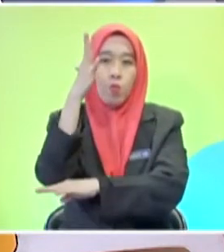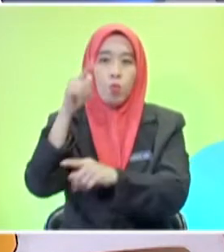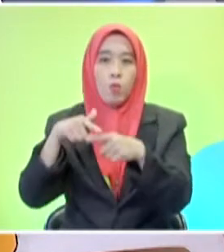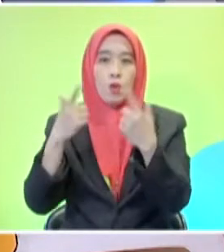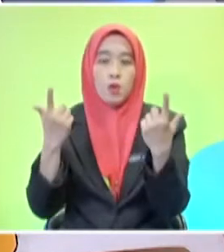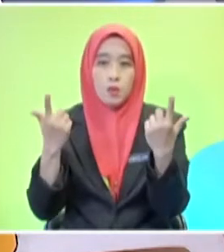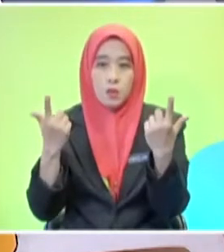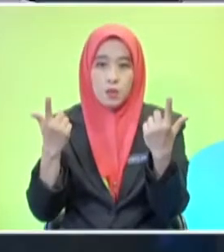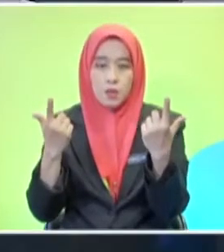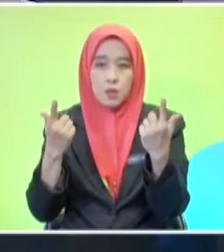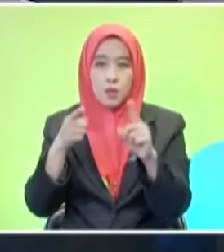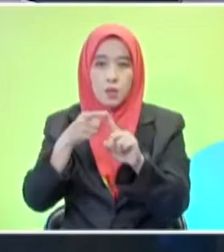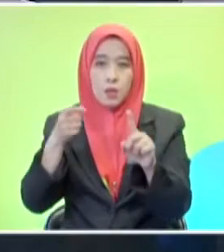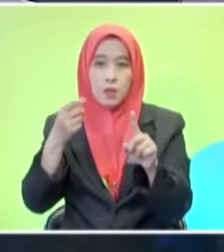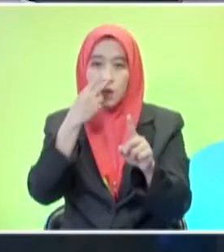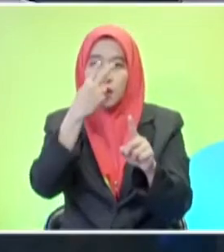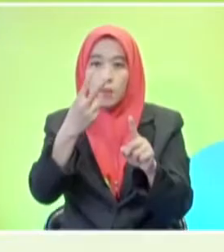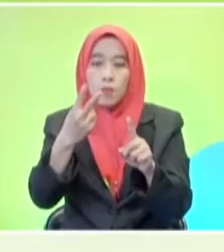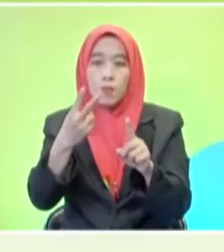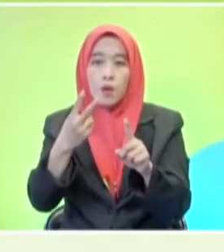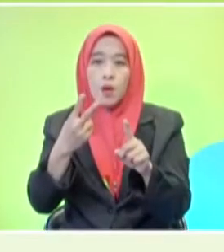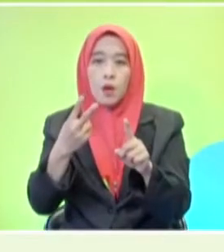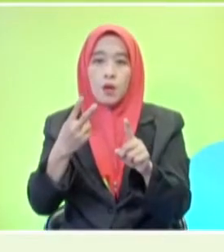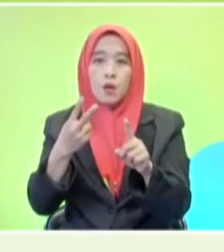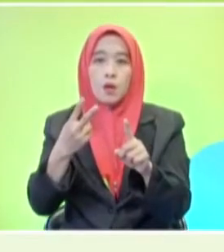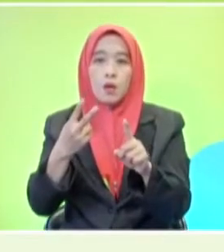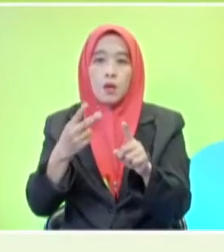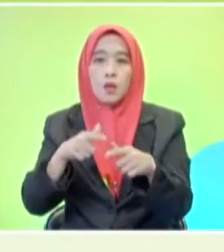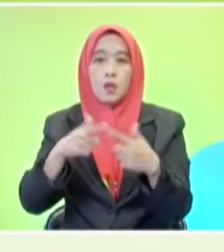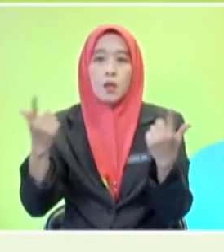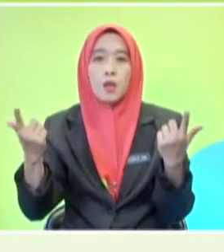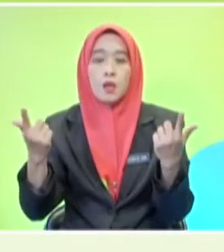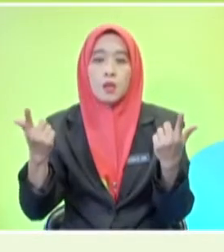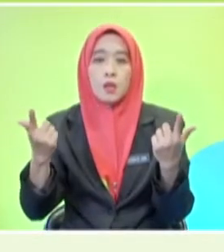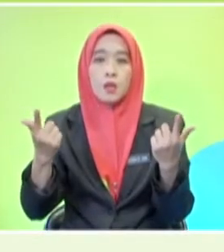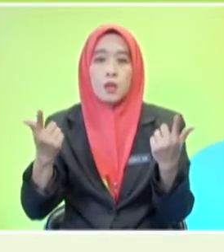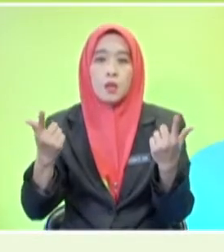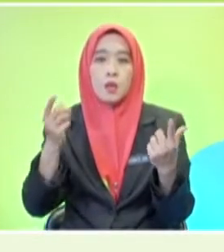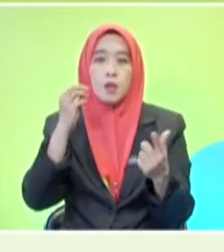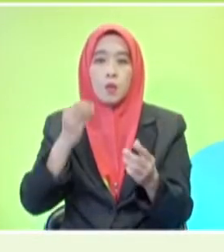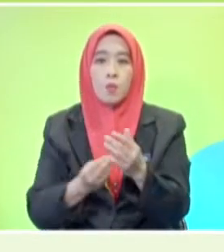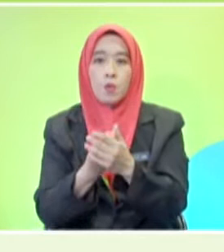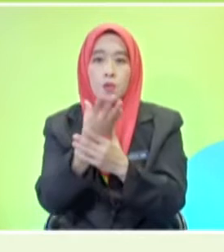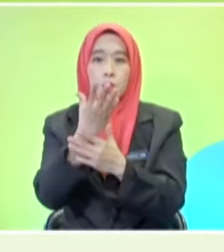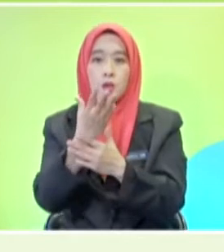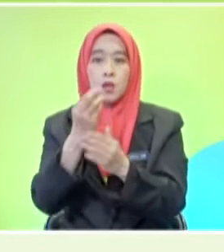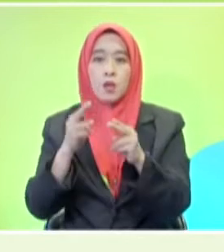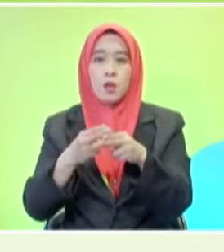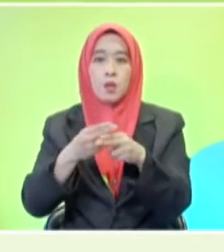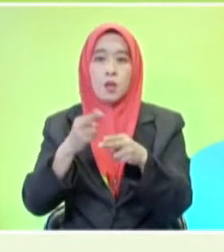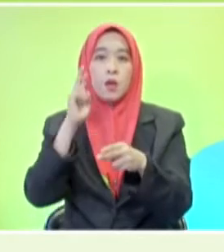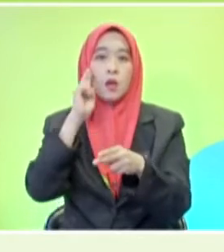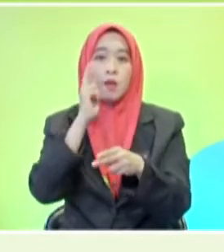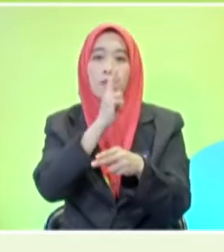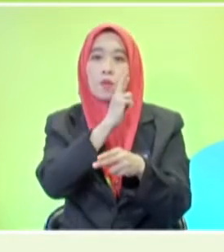And from the slide also, you'll see another plant which is called the Rafflesia. Do you know that Rafflesia is actually the